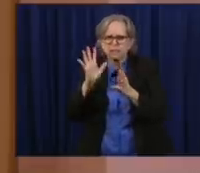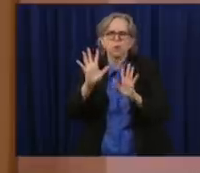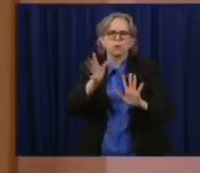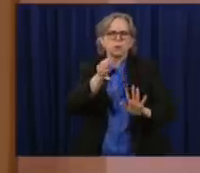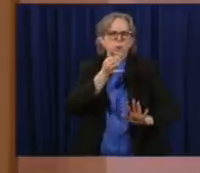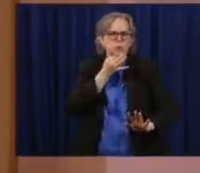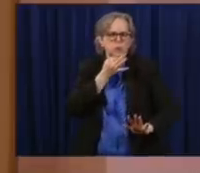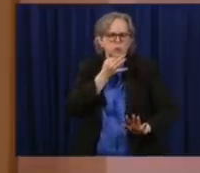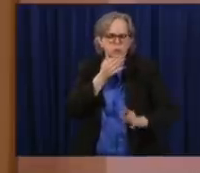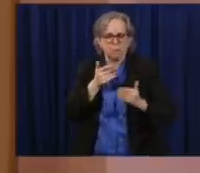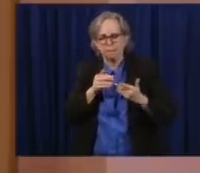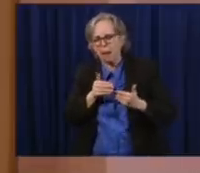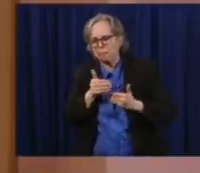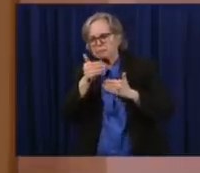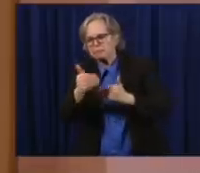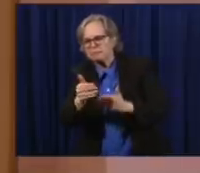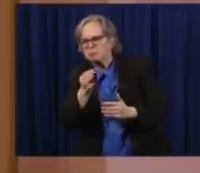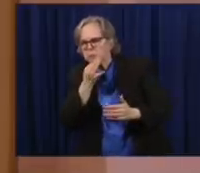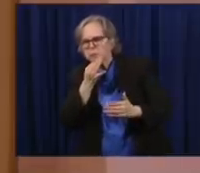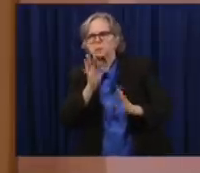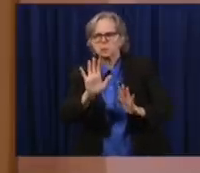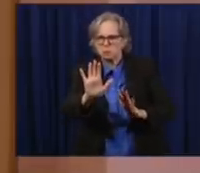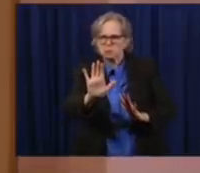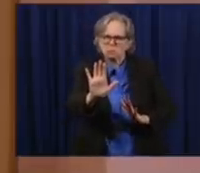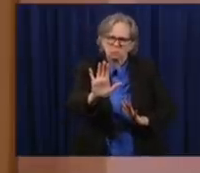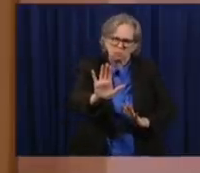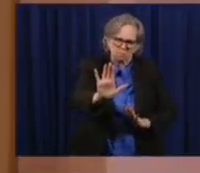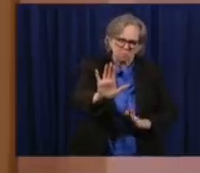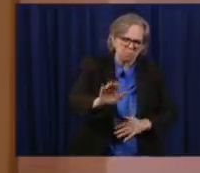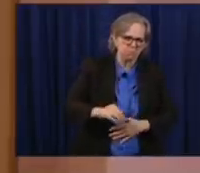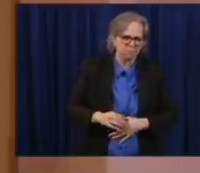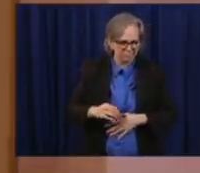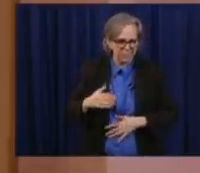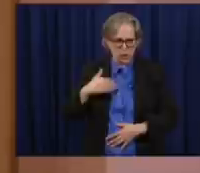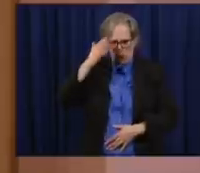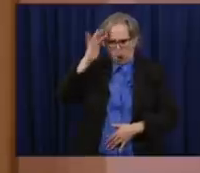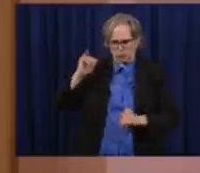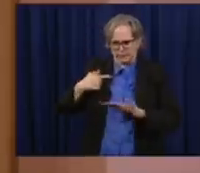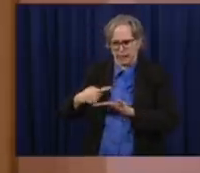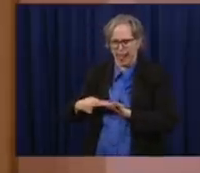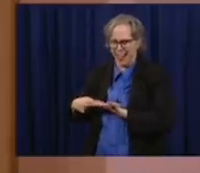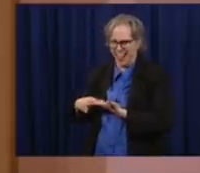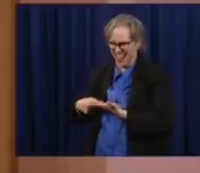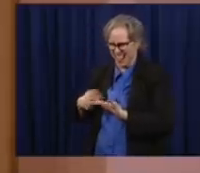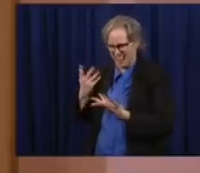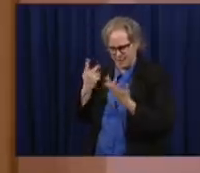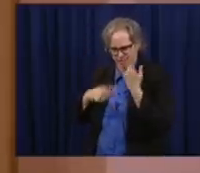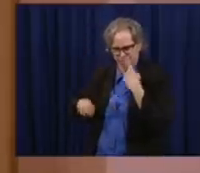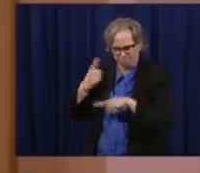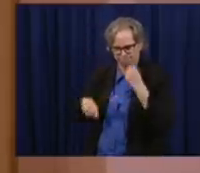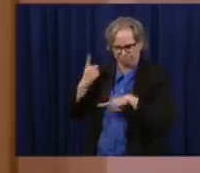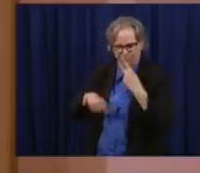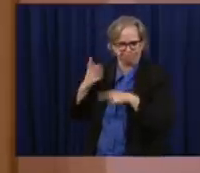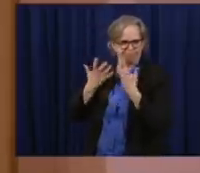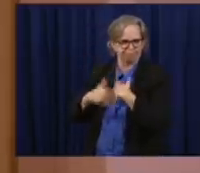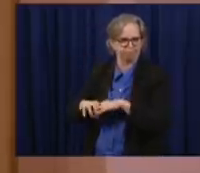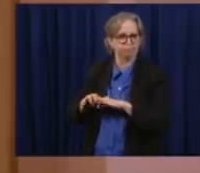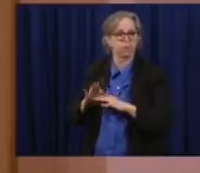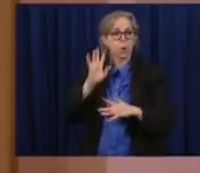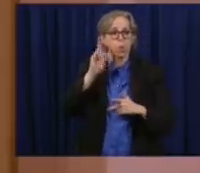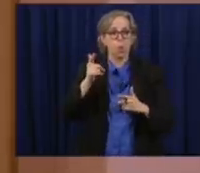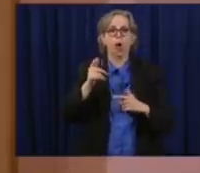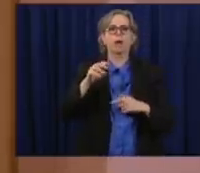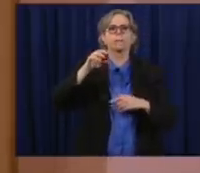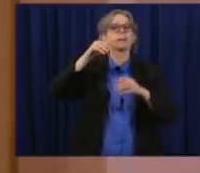in the days ahead. As we discussed, this will come in phases. There will be business practices that everybody will